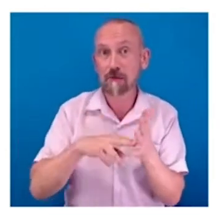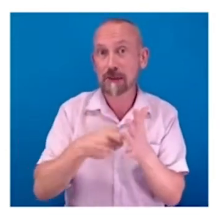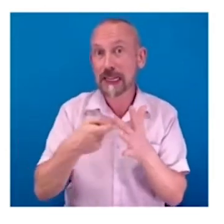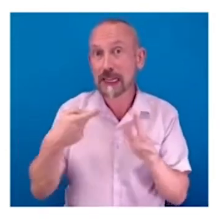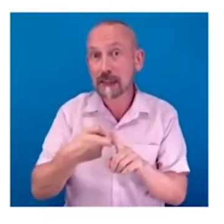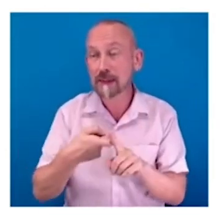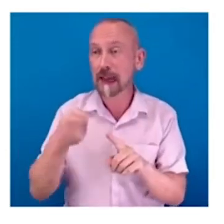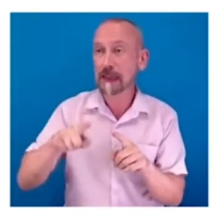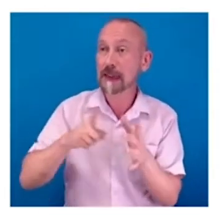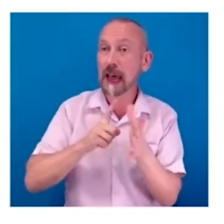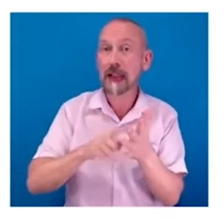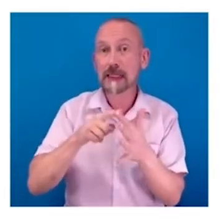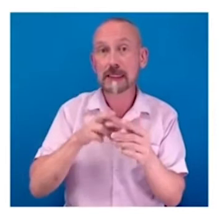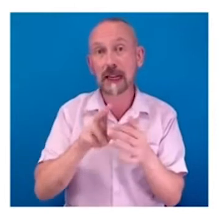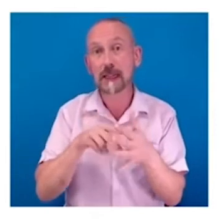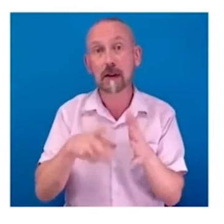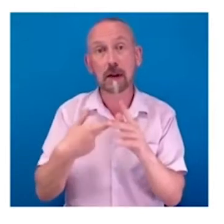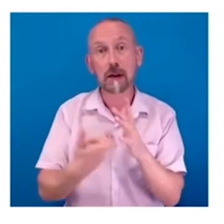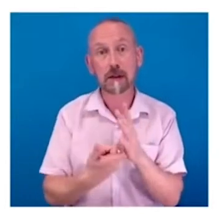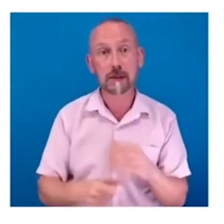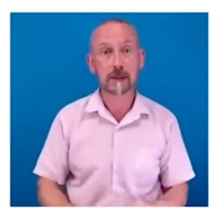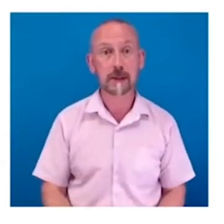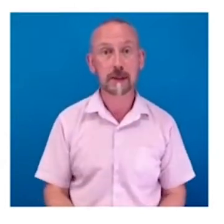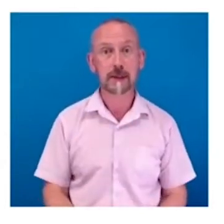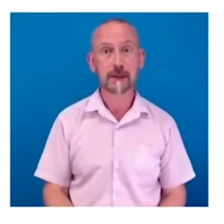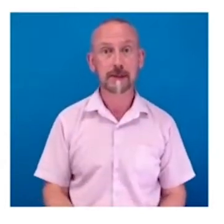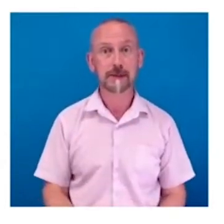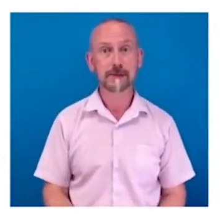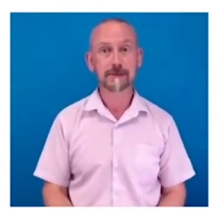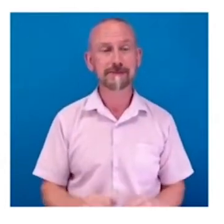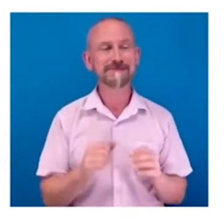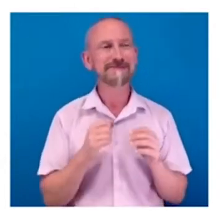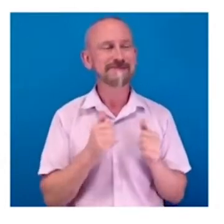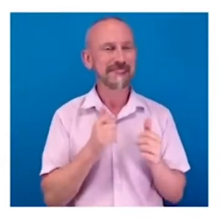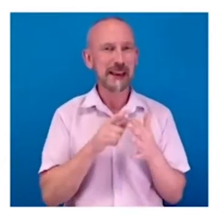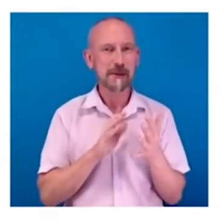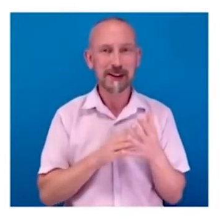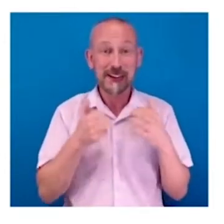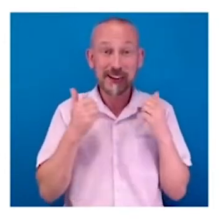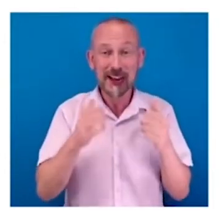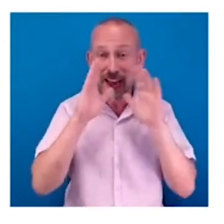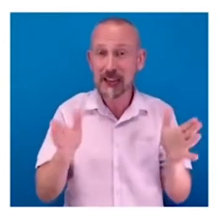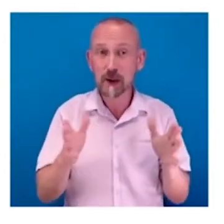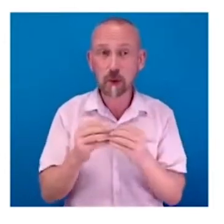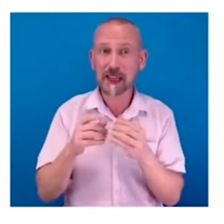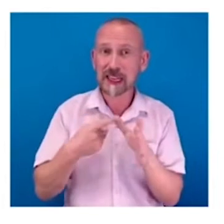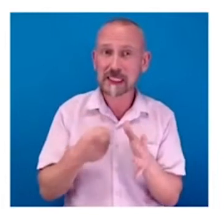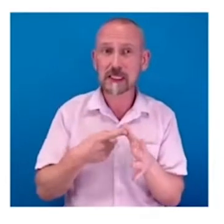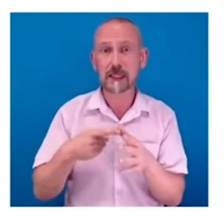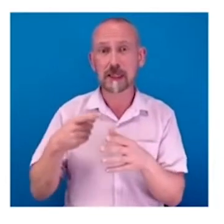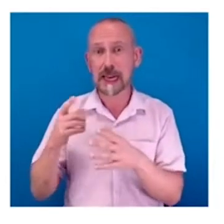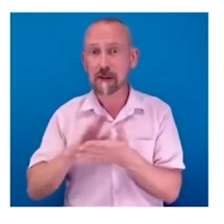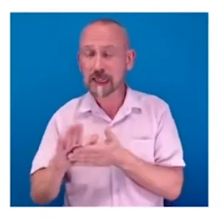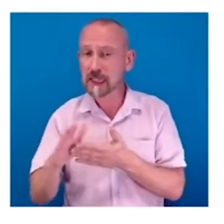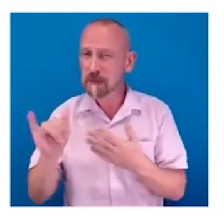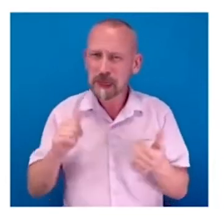to say to each other. Thank you so much. Hi everyone. I'm here with Henrik and Alexander. Should we just do a quick round of introductions first, in case anyone doesn't know who